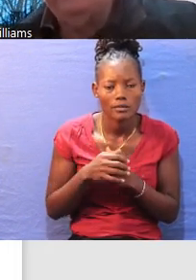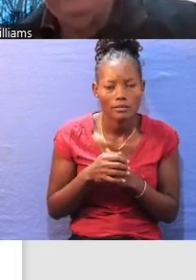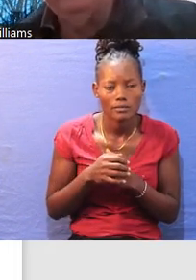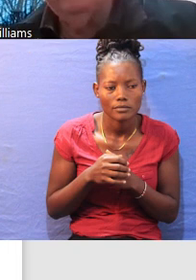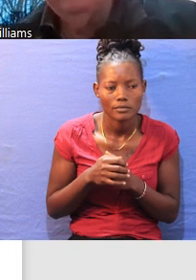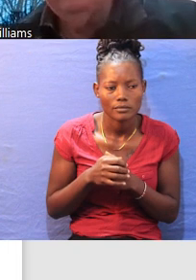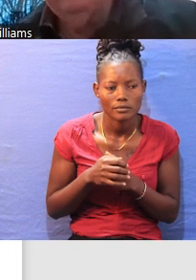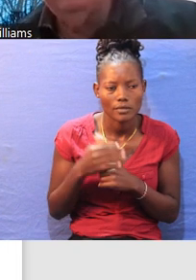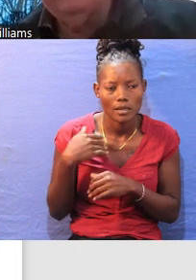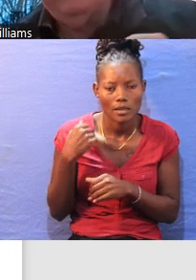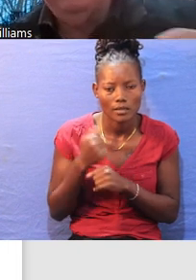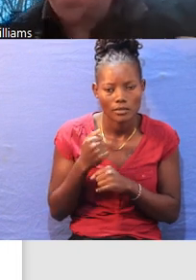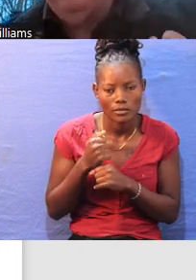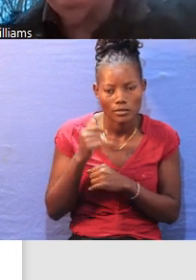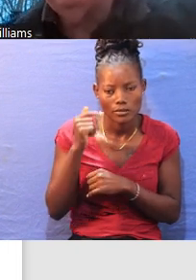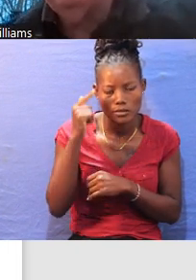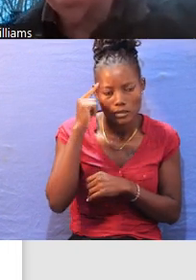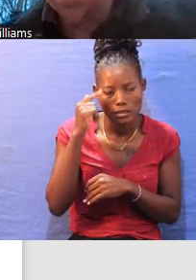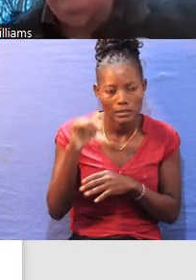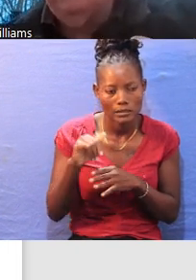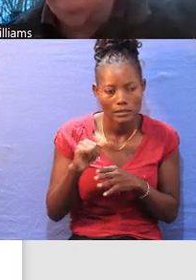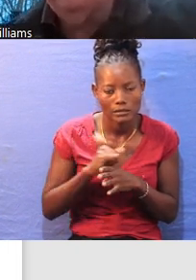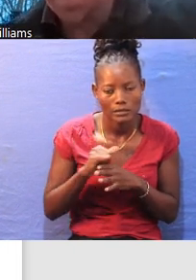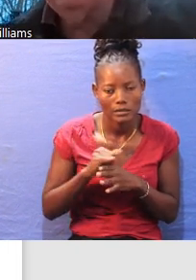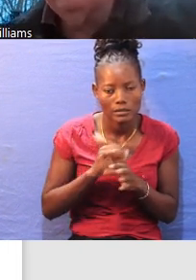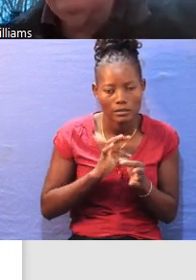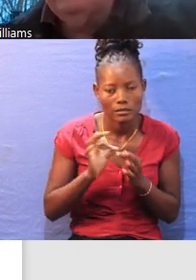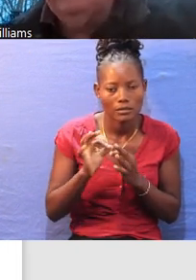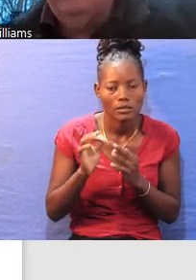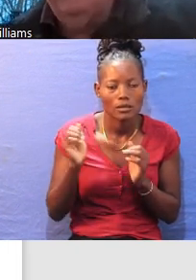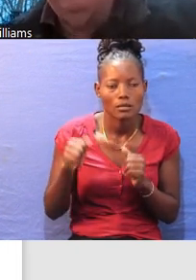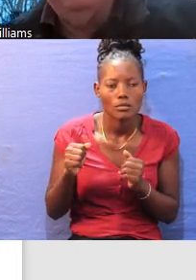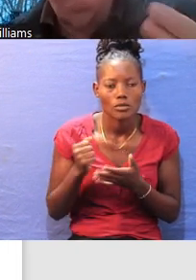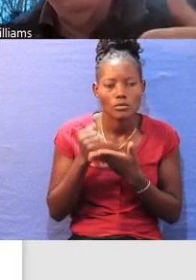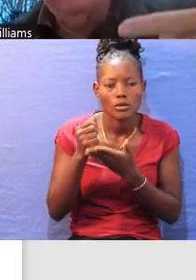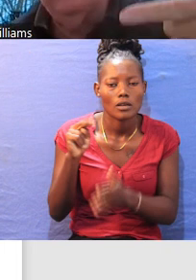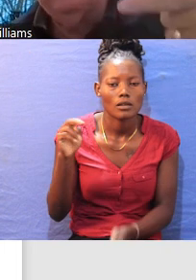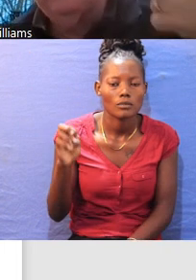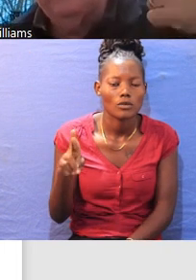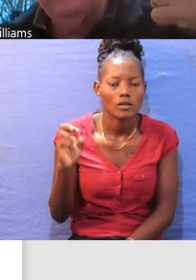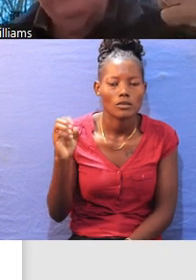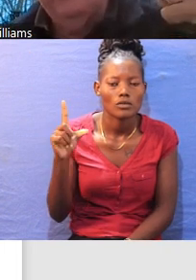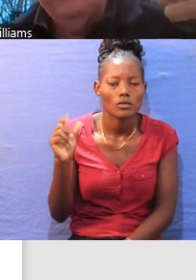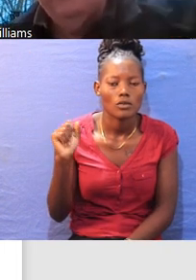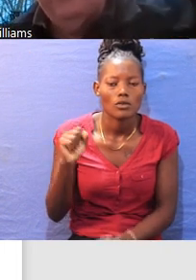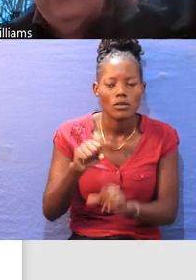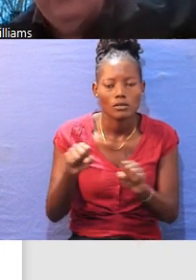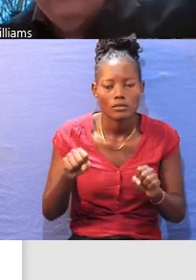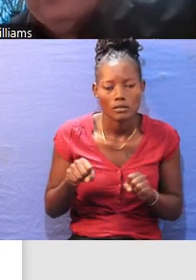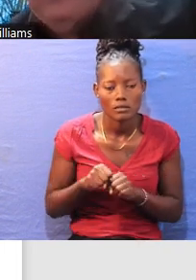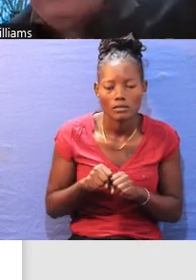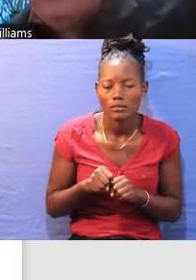speed training can innervate your neural system. Now, whether it goes into